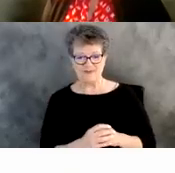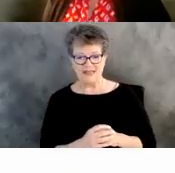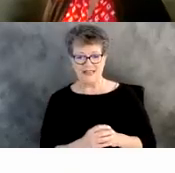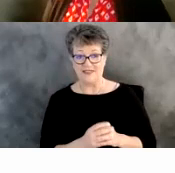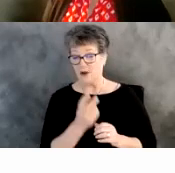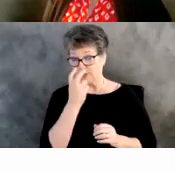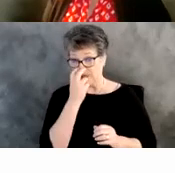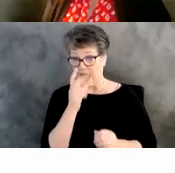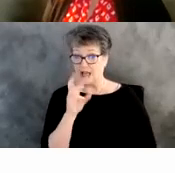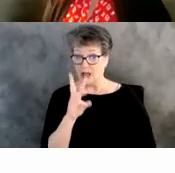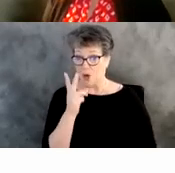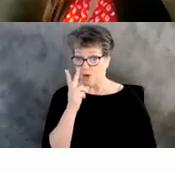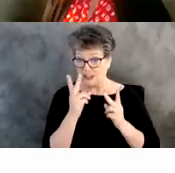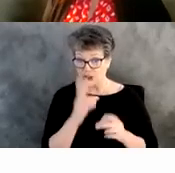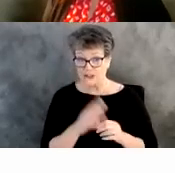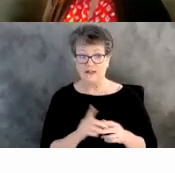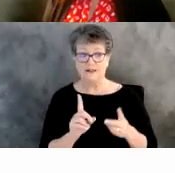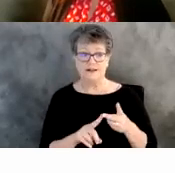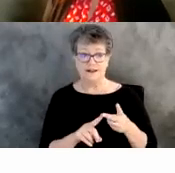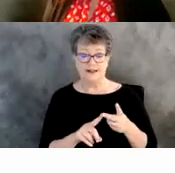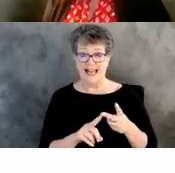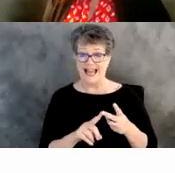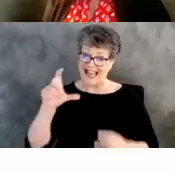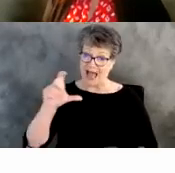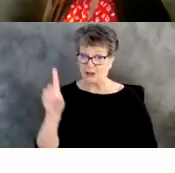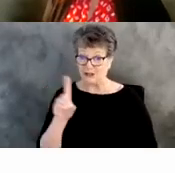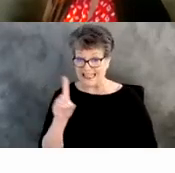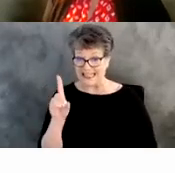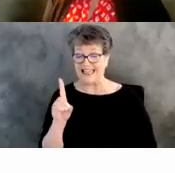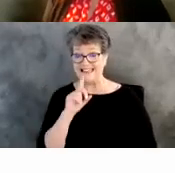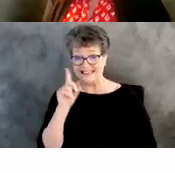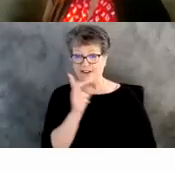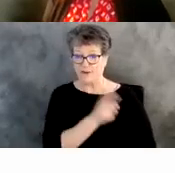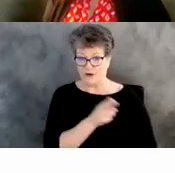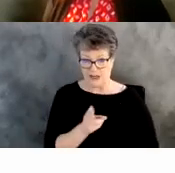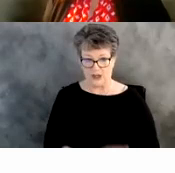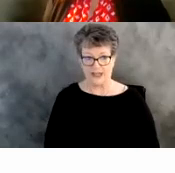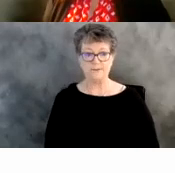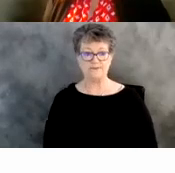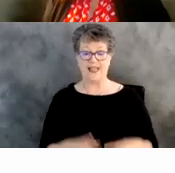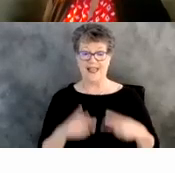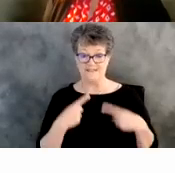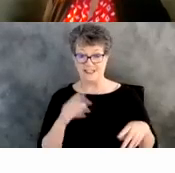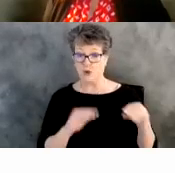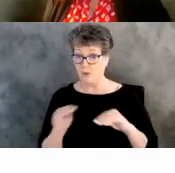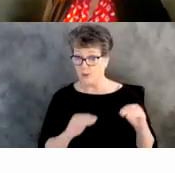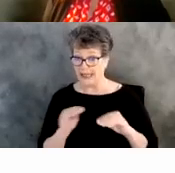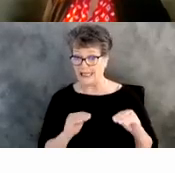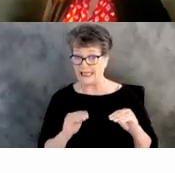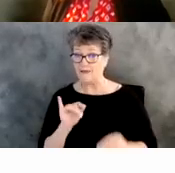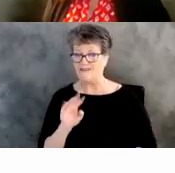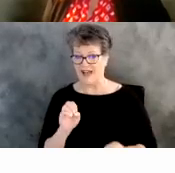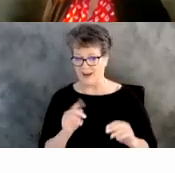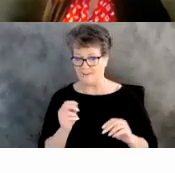blind and low vision as a disability. There's capital D, deaf, hard of hearing, physical mobility, which is what